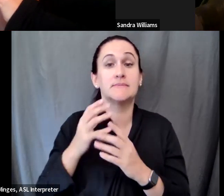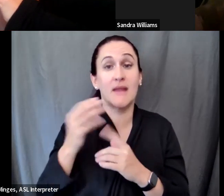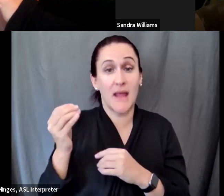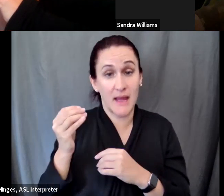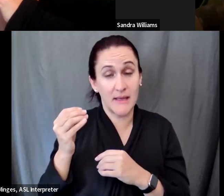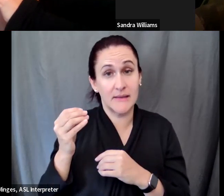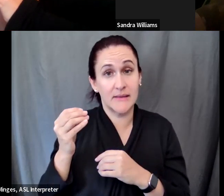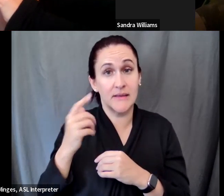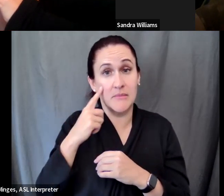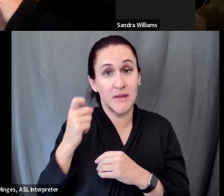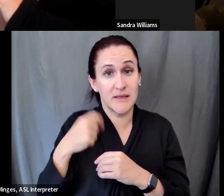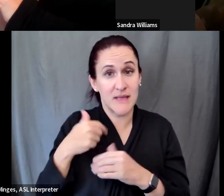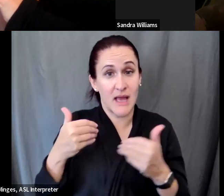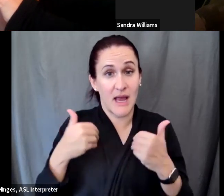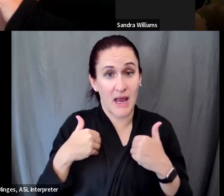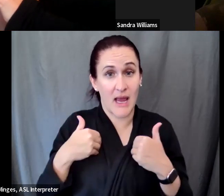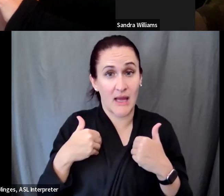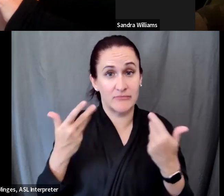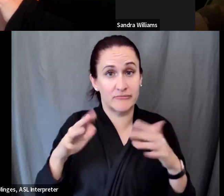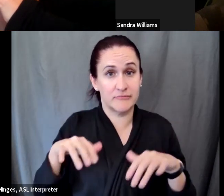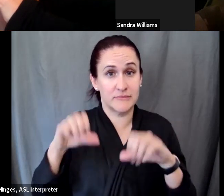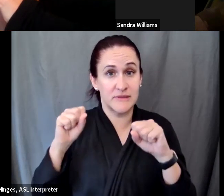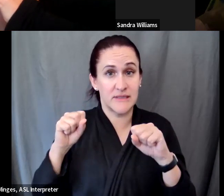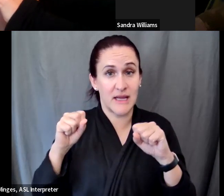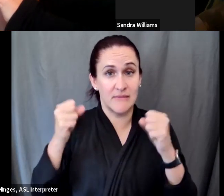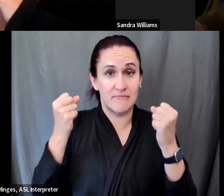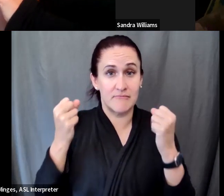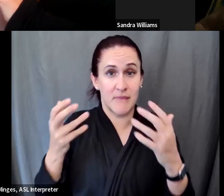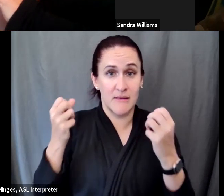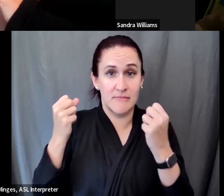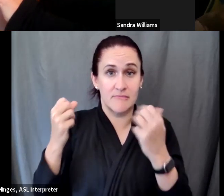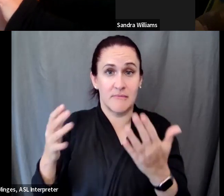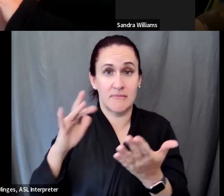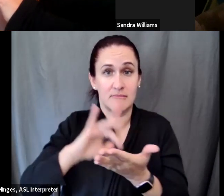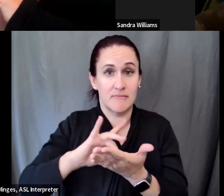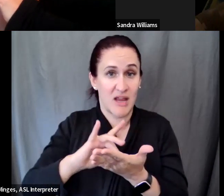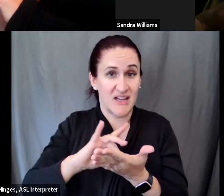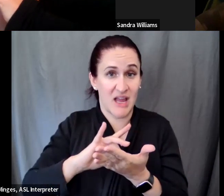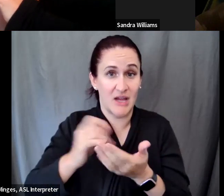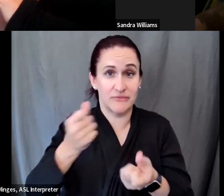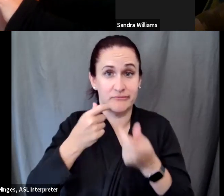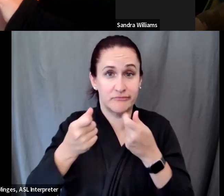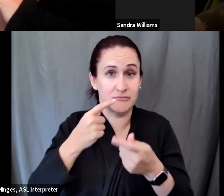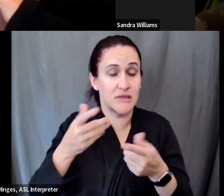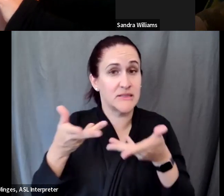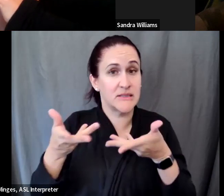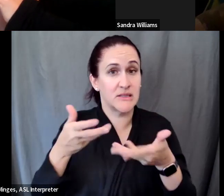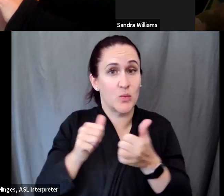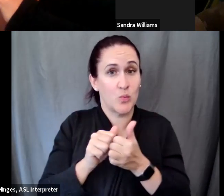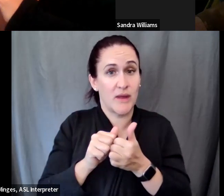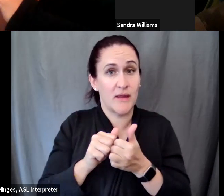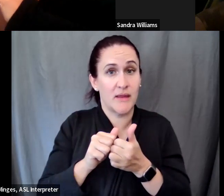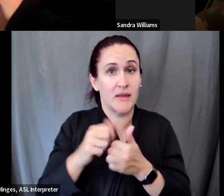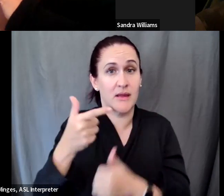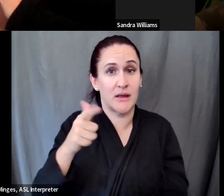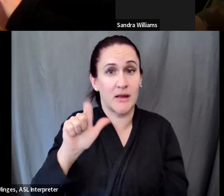because I had taken lots and lots of medication to deal with glaucoma,